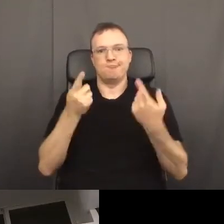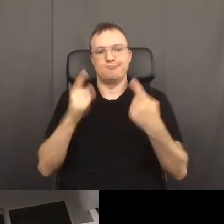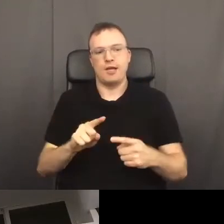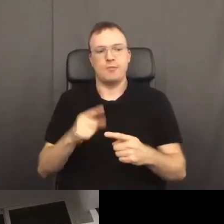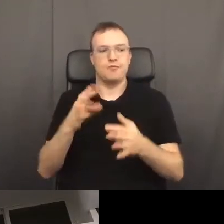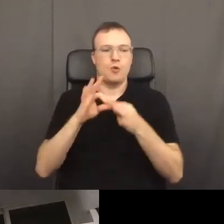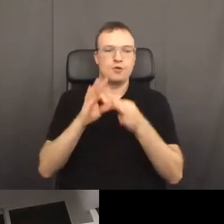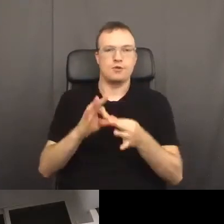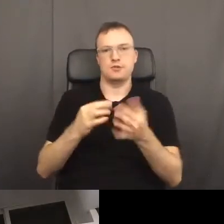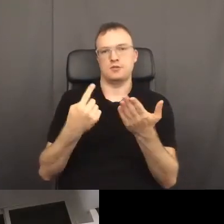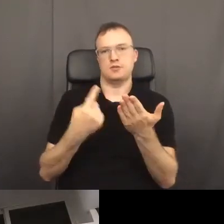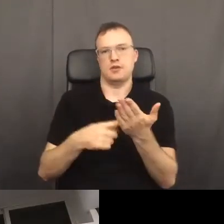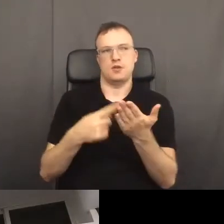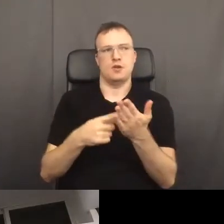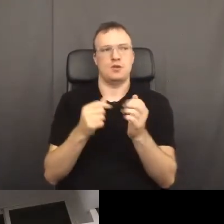with